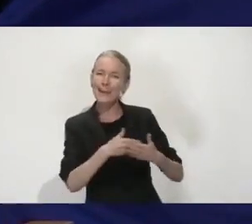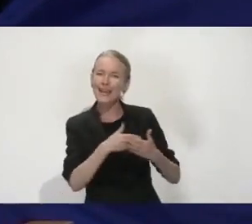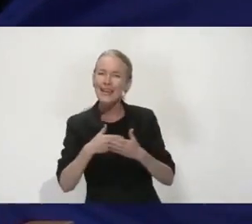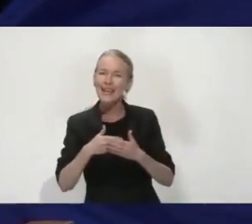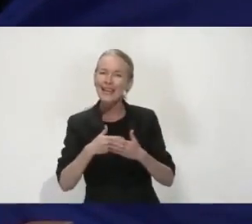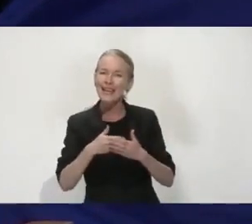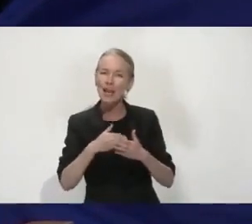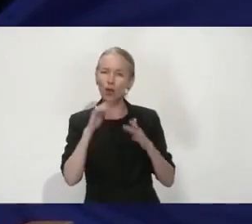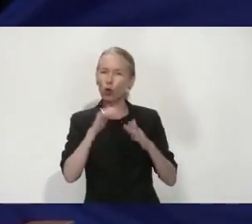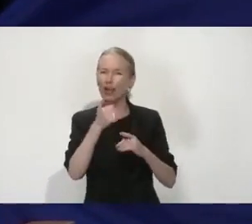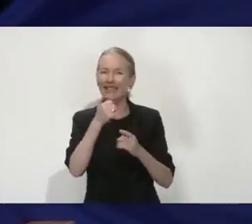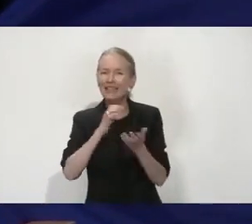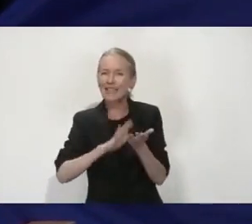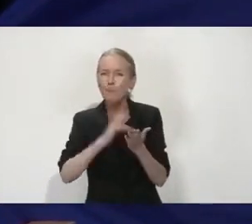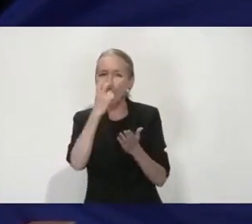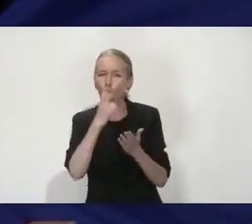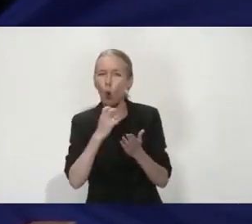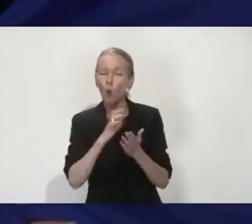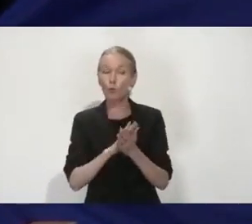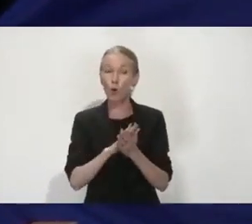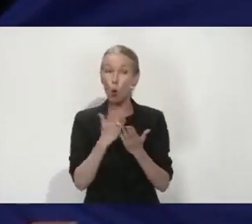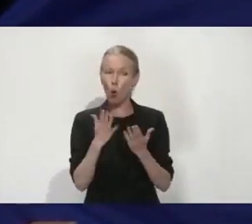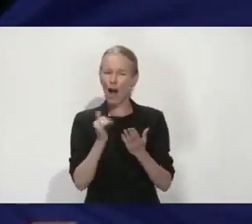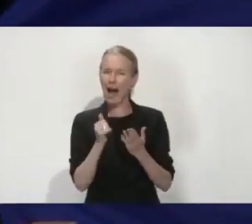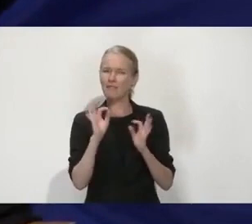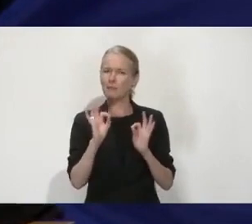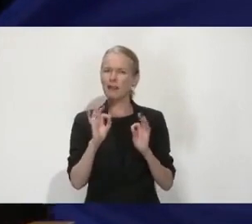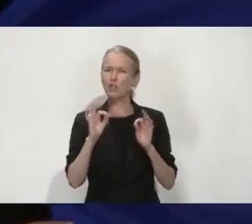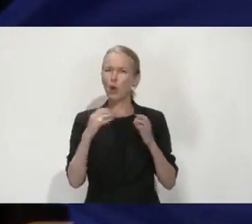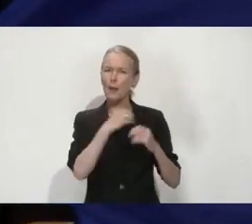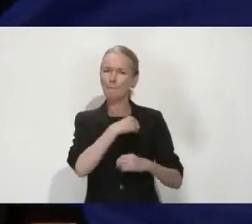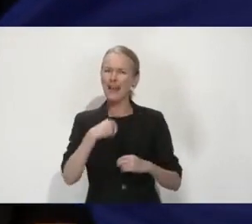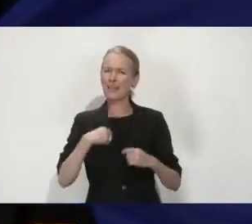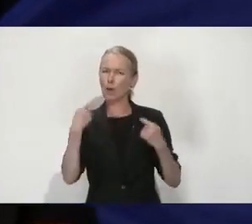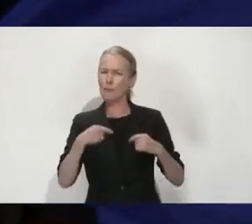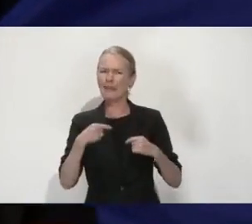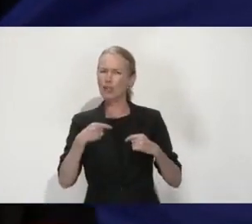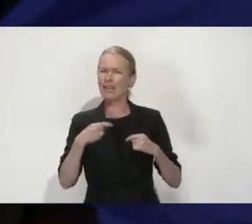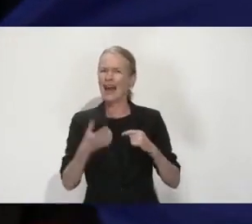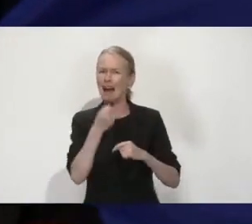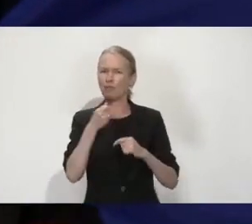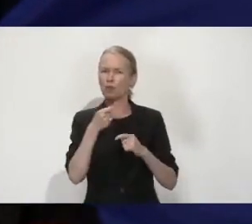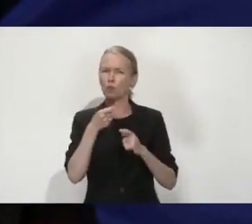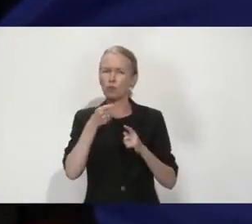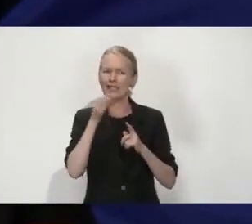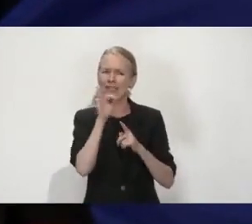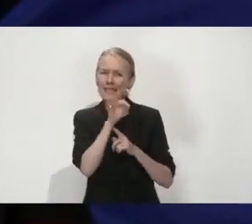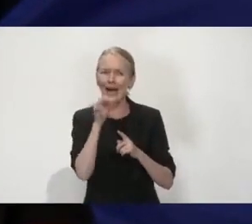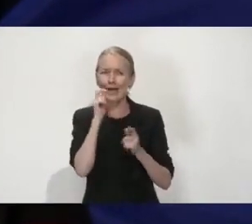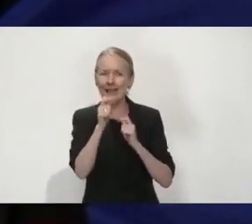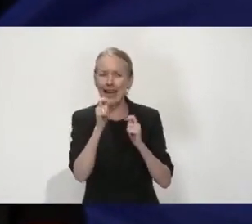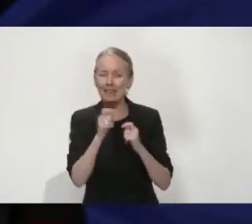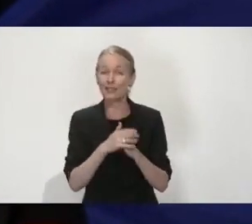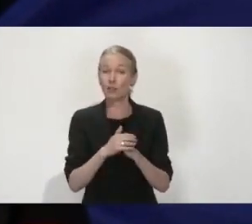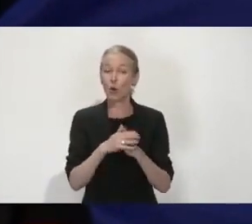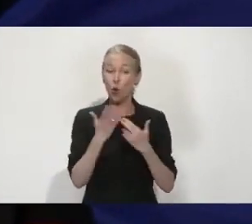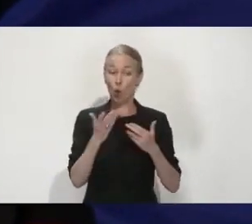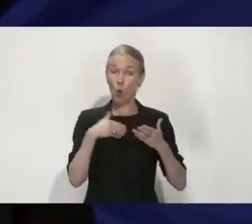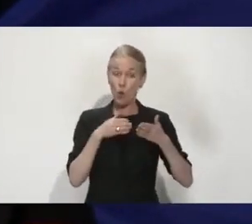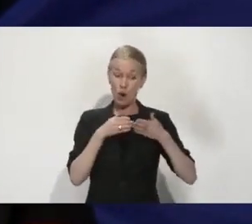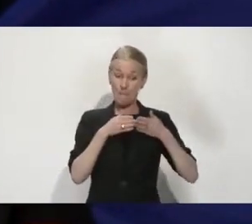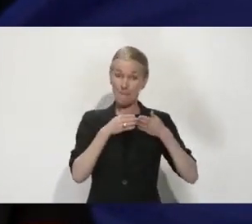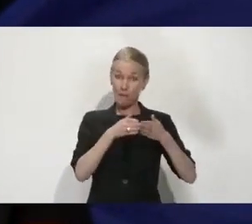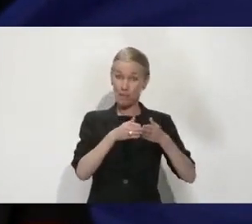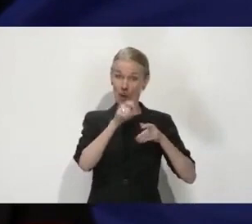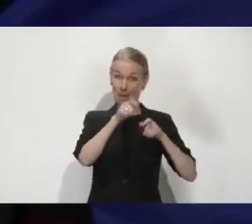were medically exempt from taking the test, that they were a maritime or other transit passenger of between 24